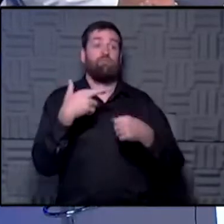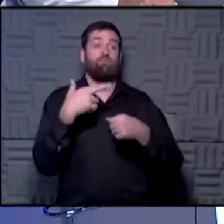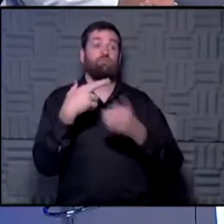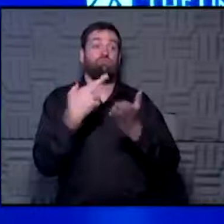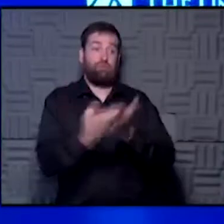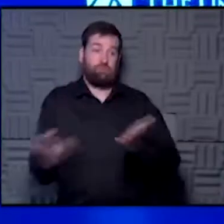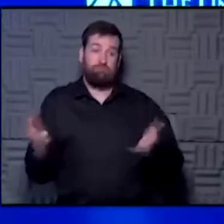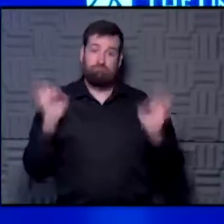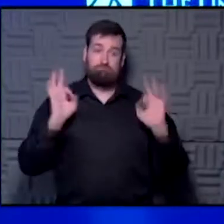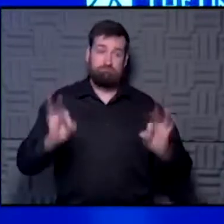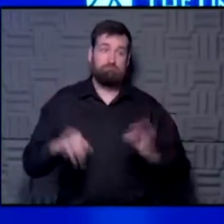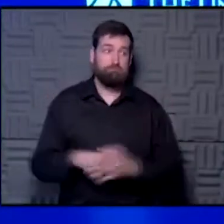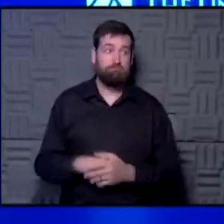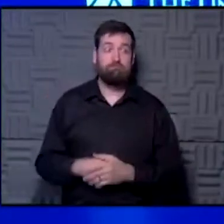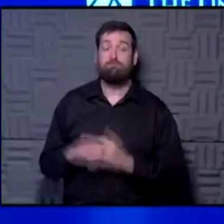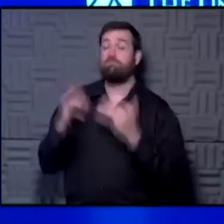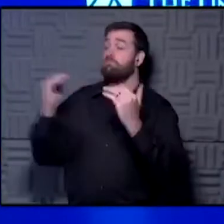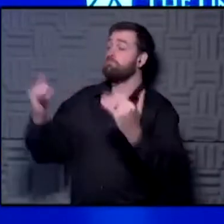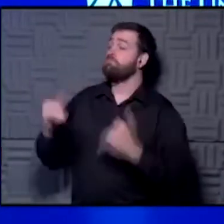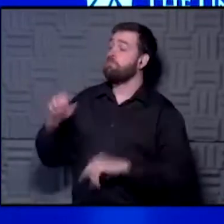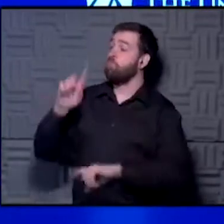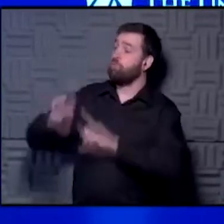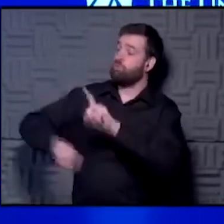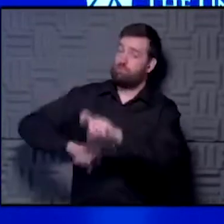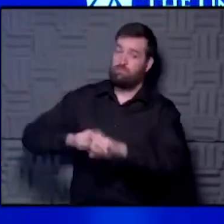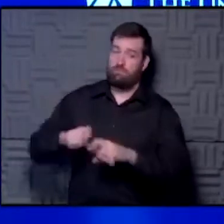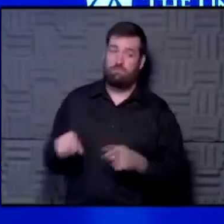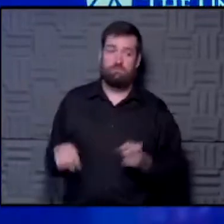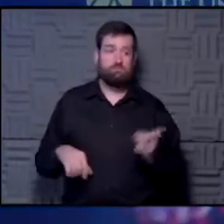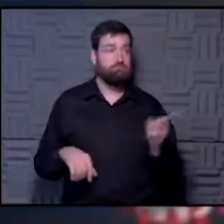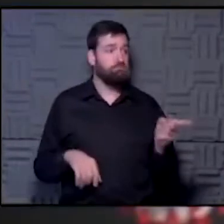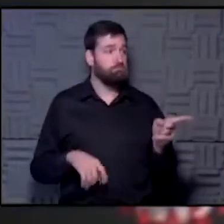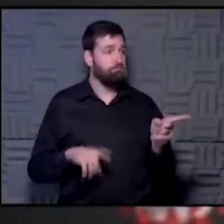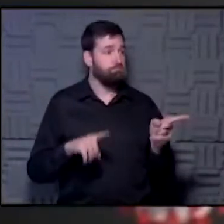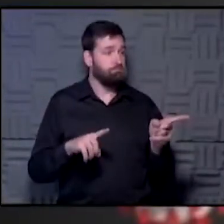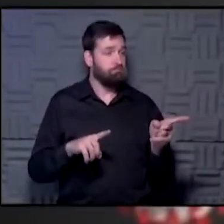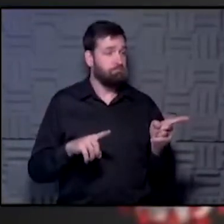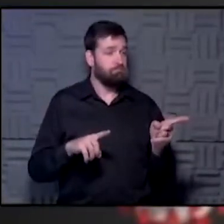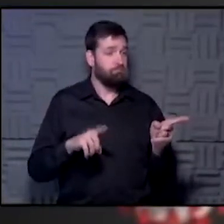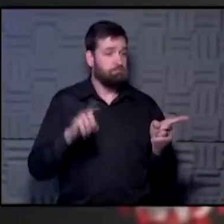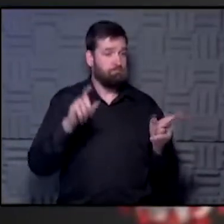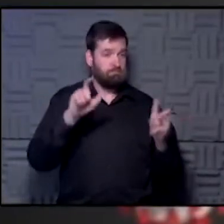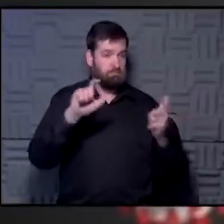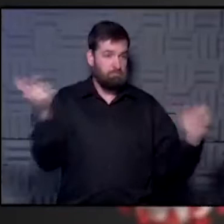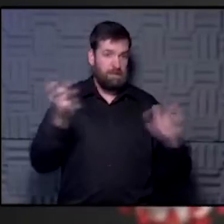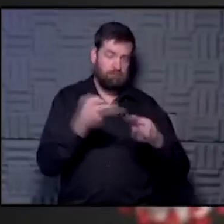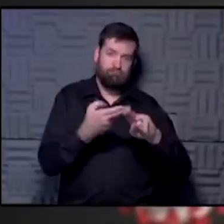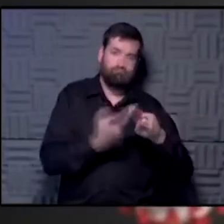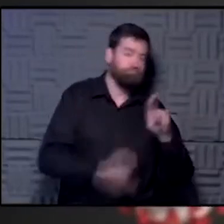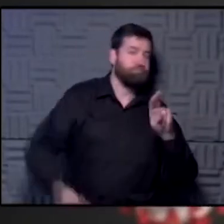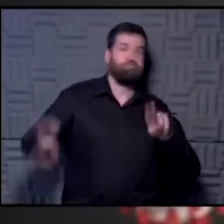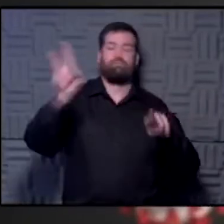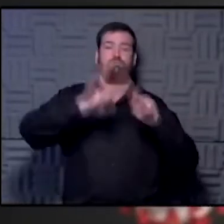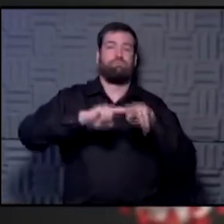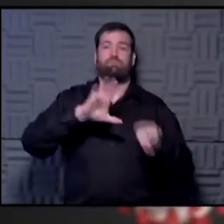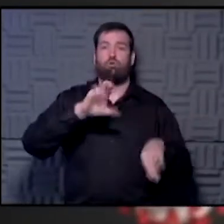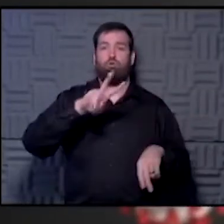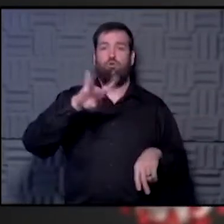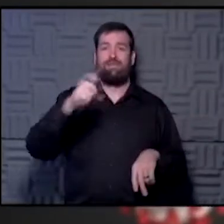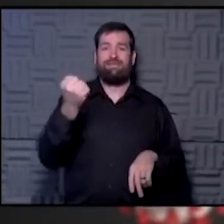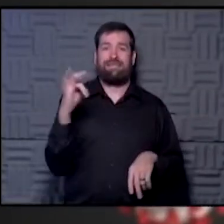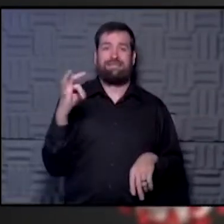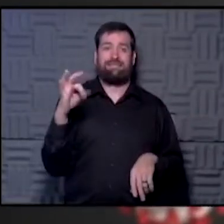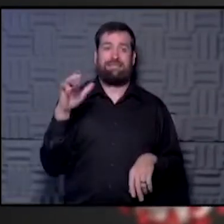community. Okay, so our next question is, do you think that there will be a big rise in COVID-19